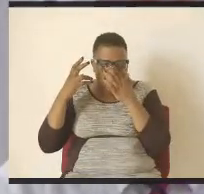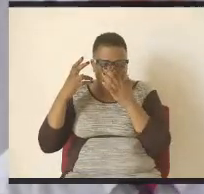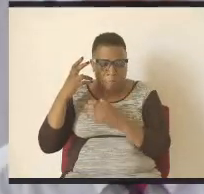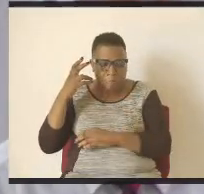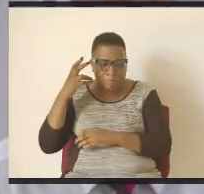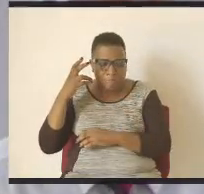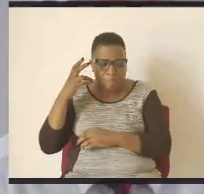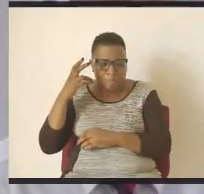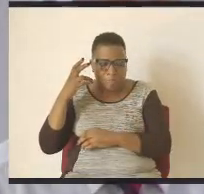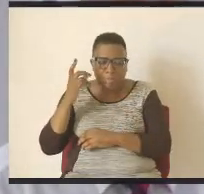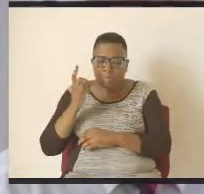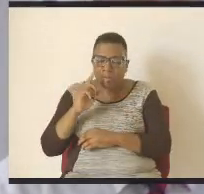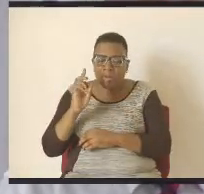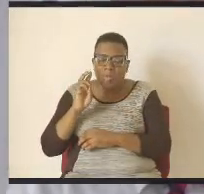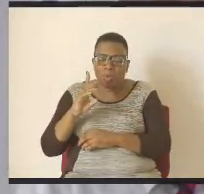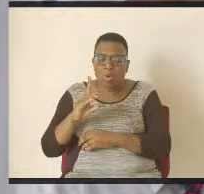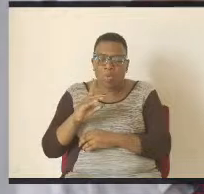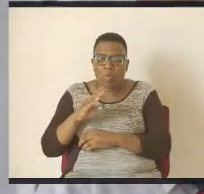Because where would we be?